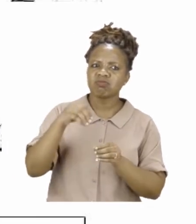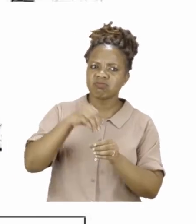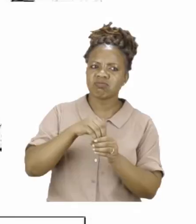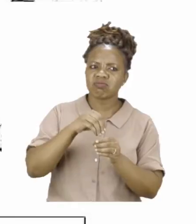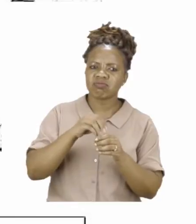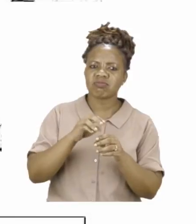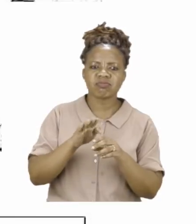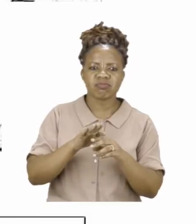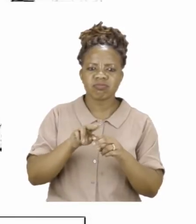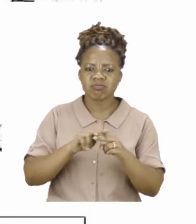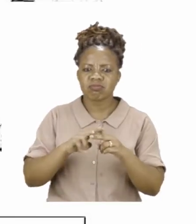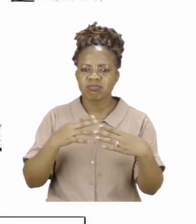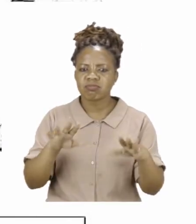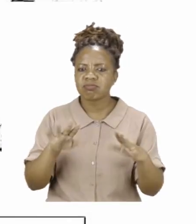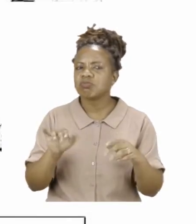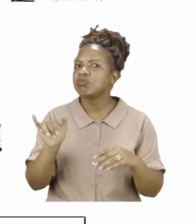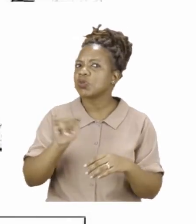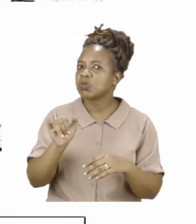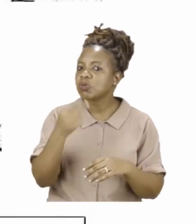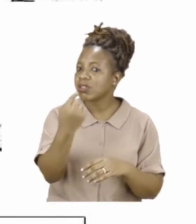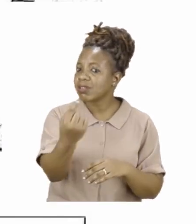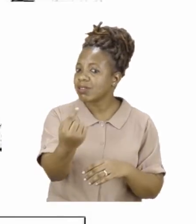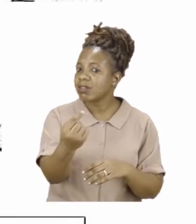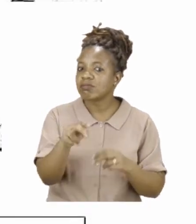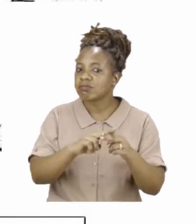which one have you used for transport.